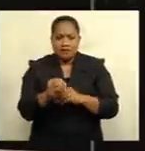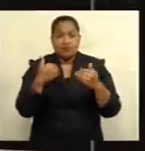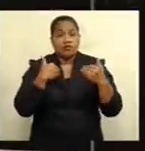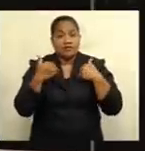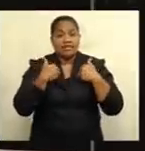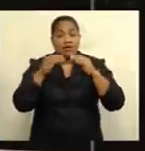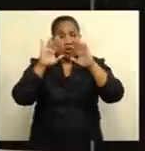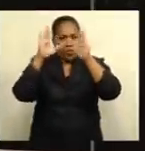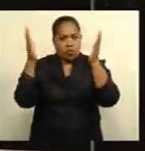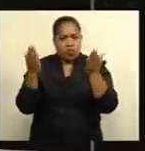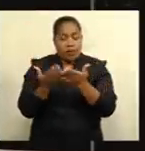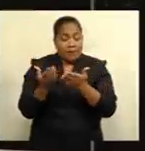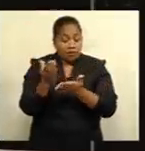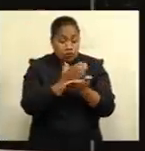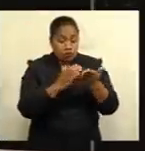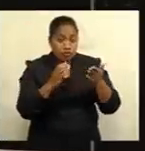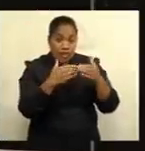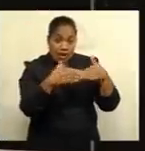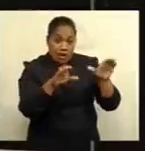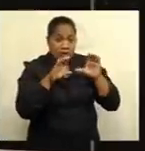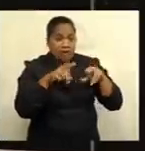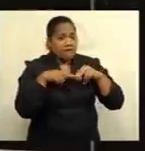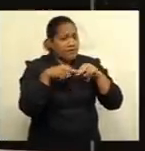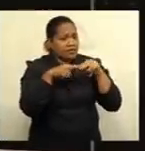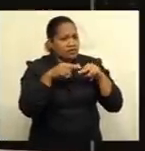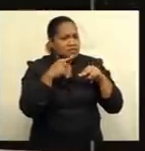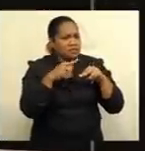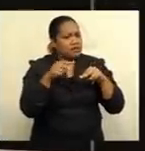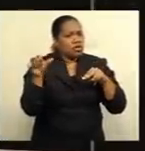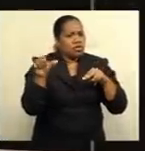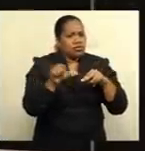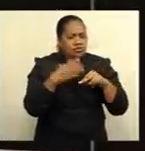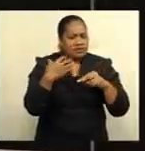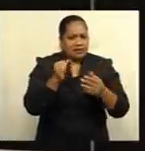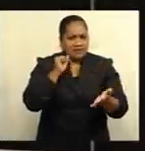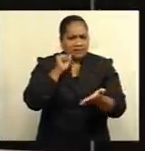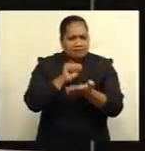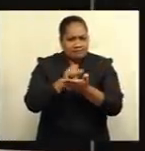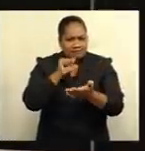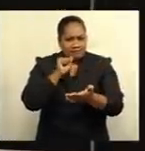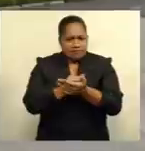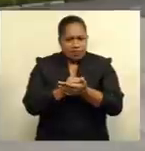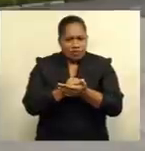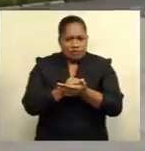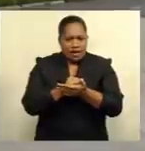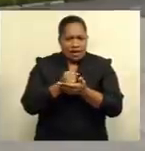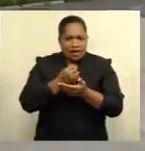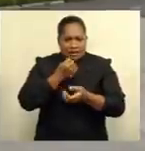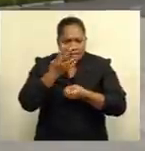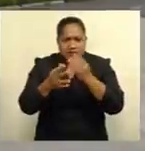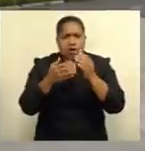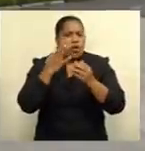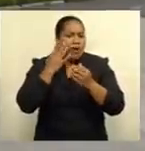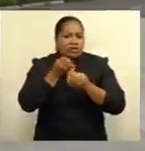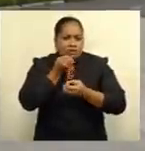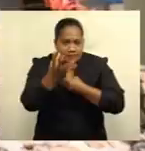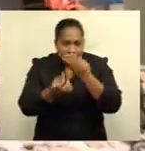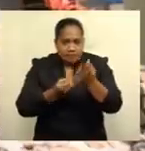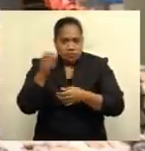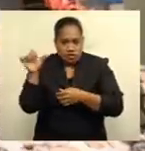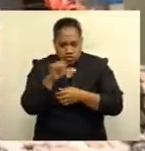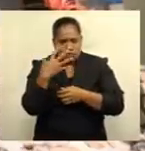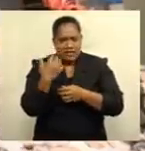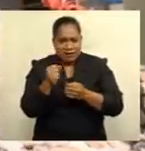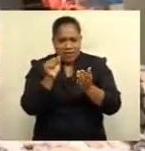but the Consumer Council of Fiji says it should exercise greater diligence when making such statements. The consumer watchdog